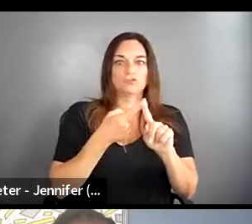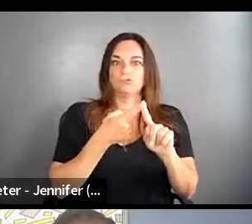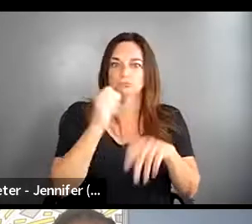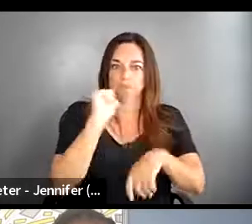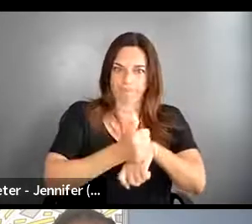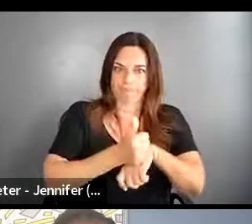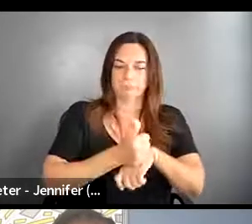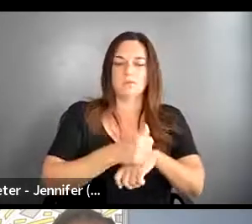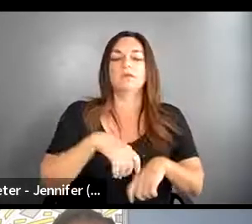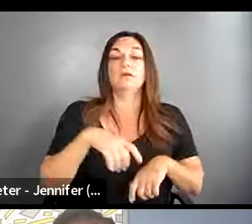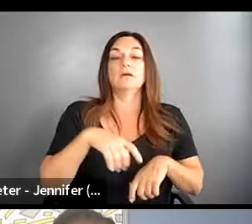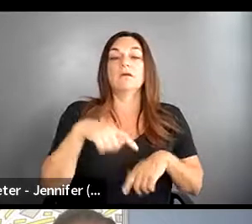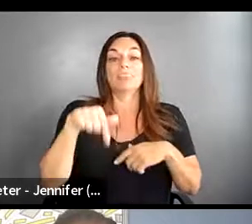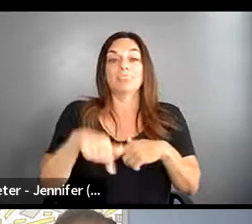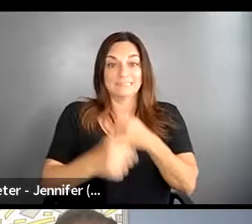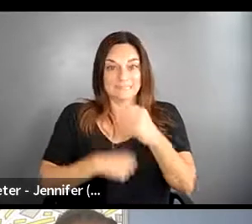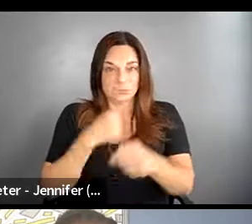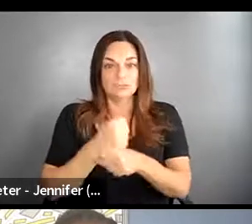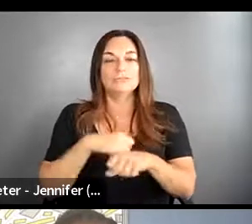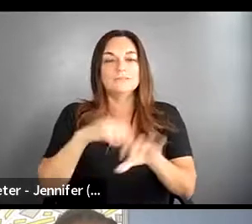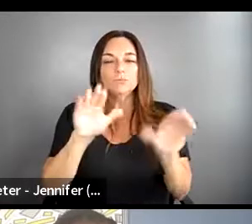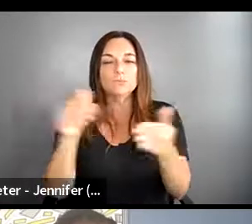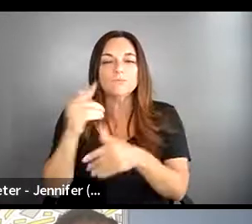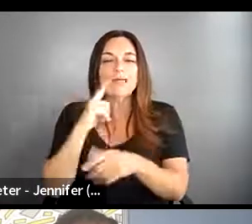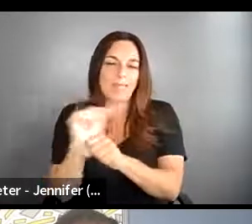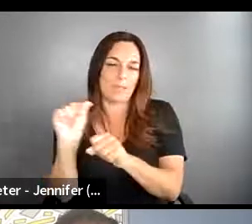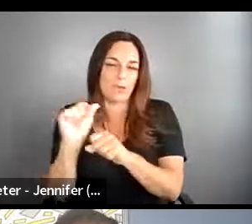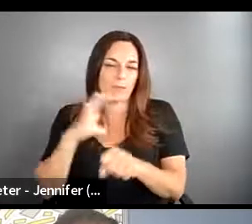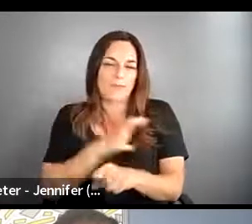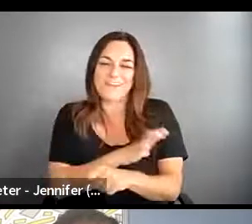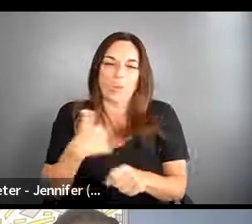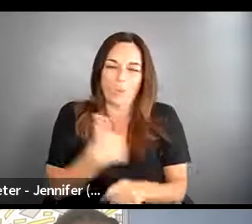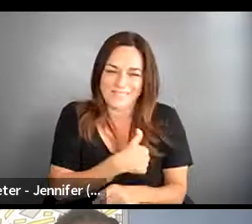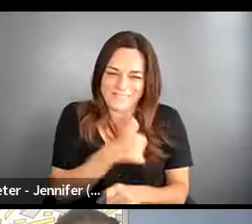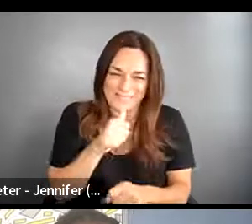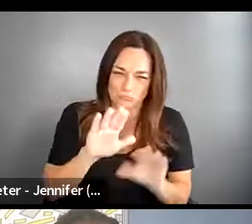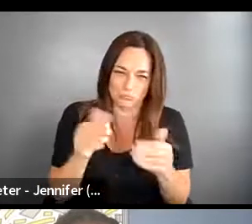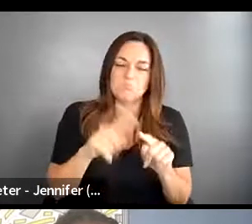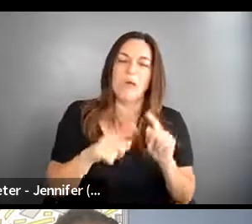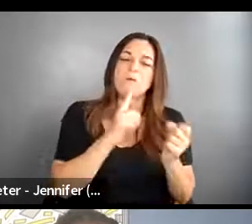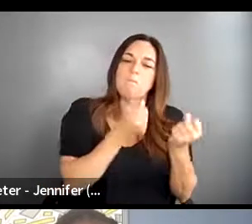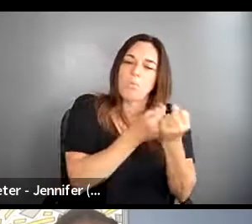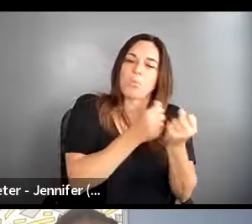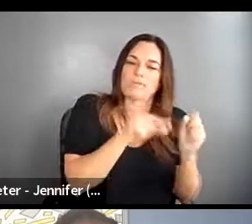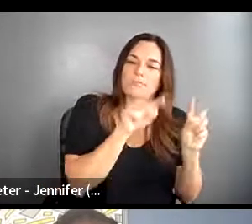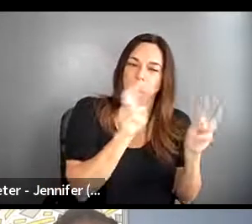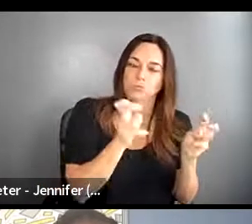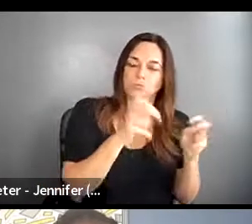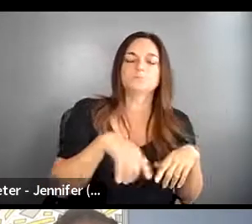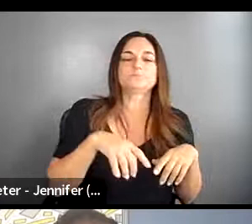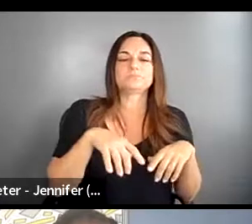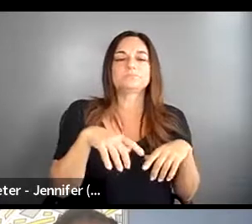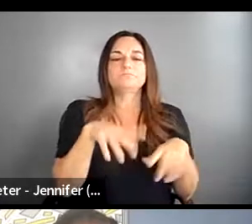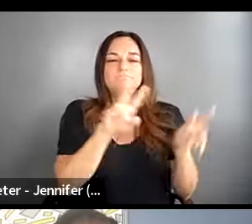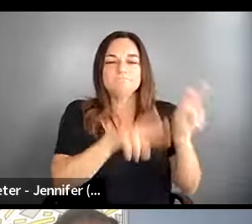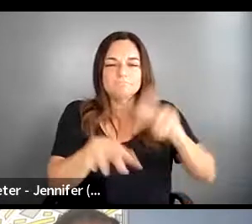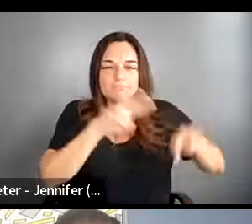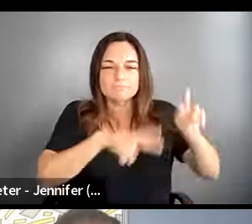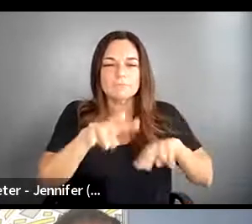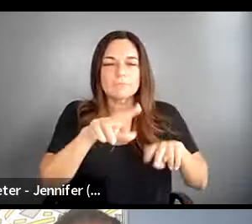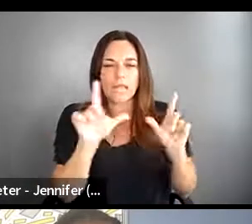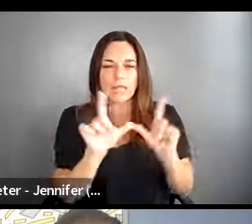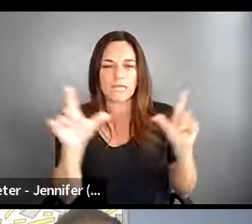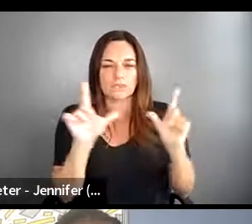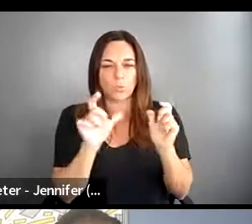year, we introduced in the Labor Committee, we didn't introduce, but we supported an issue looking at occupational licensures for people who are living